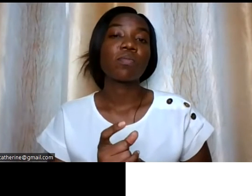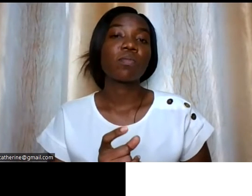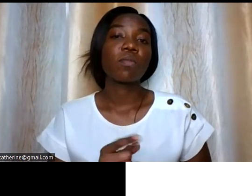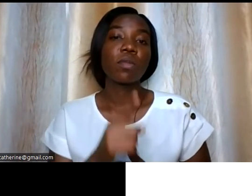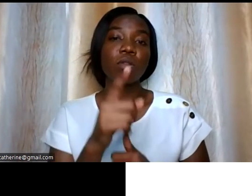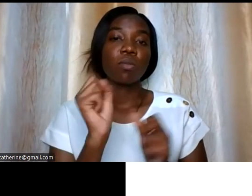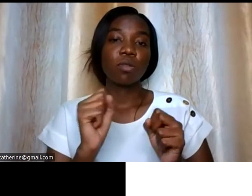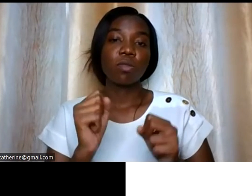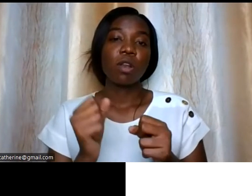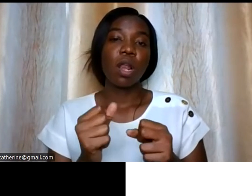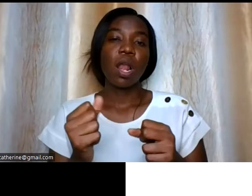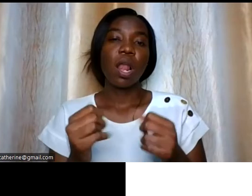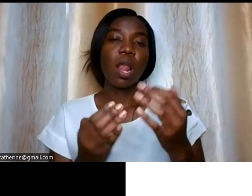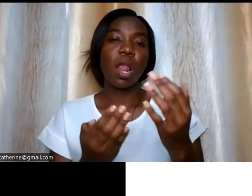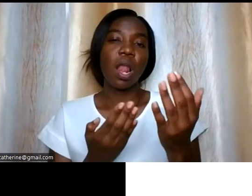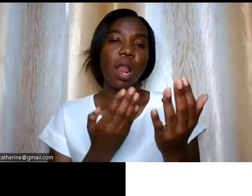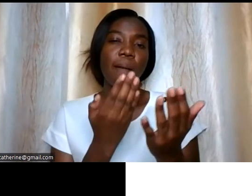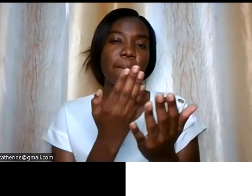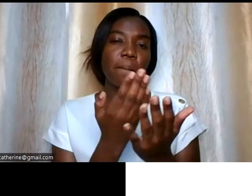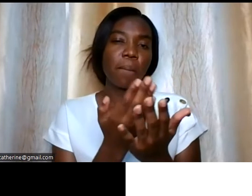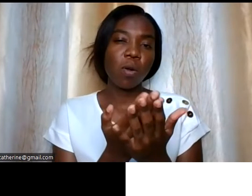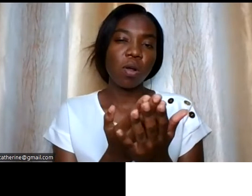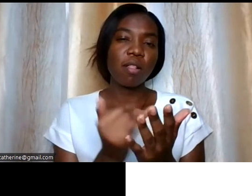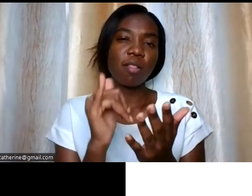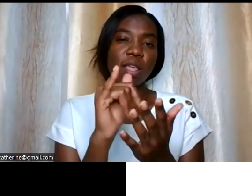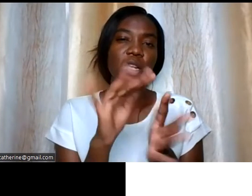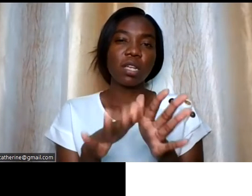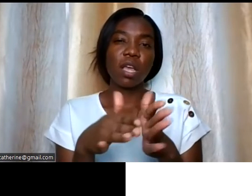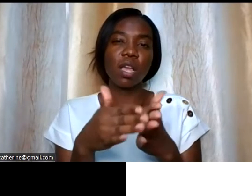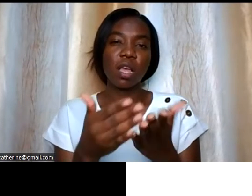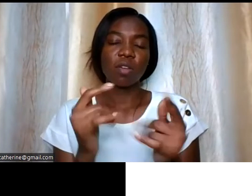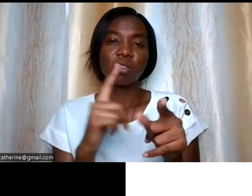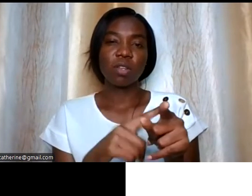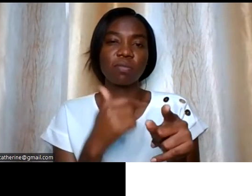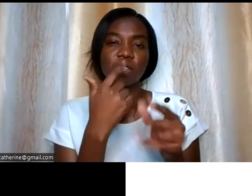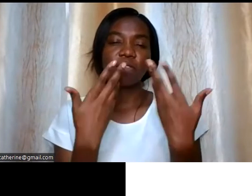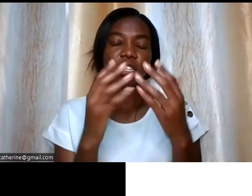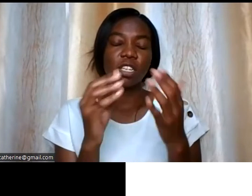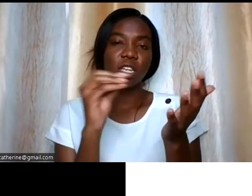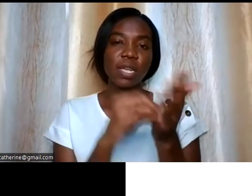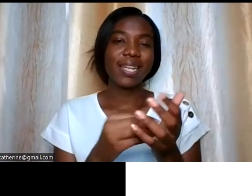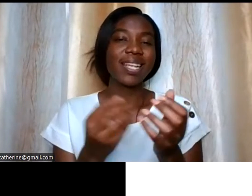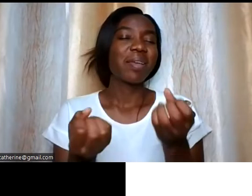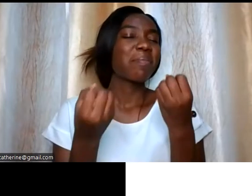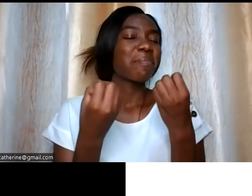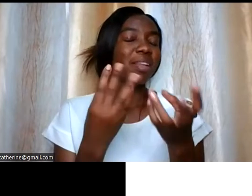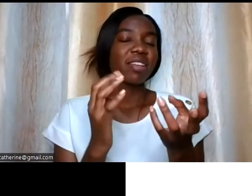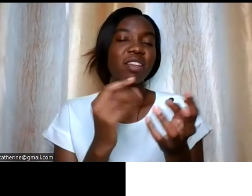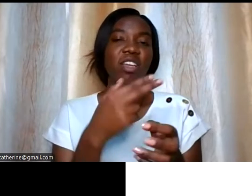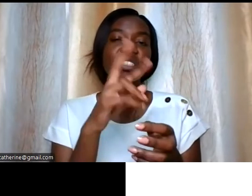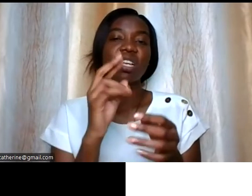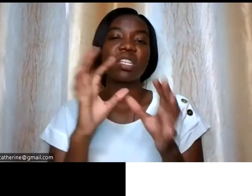that, considering that, as mentioned again, that many HRs do suffer mental health,